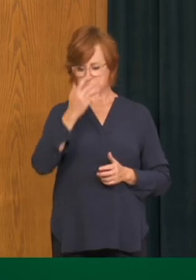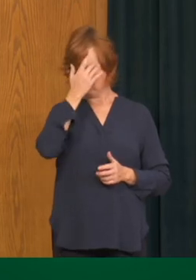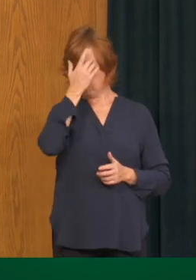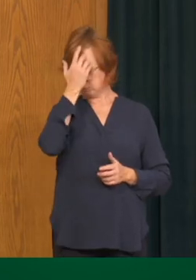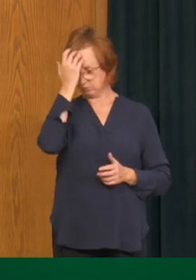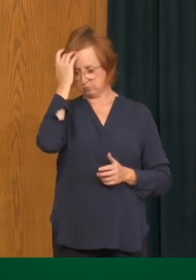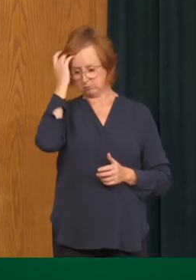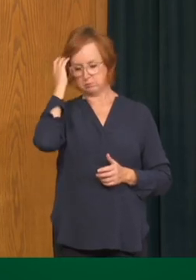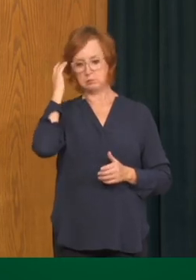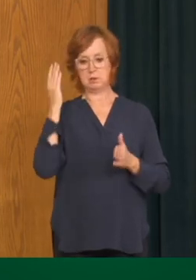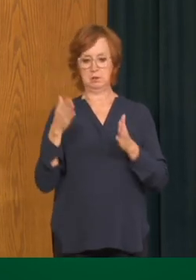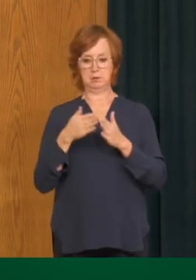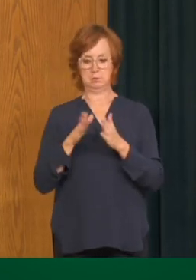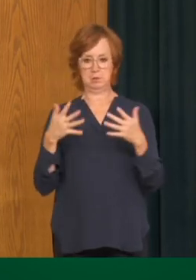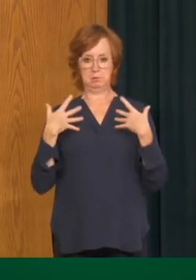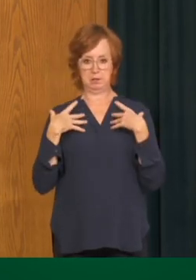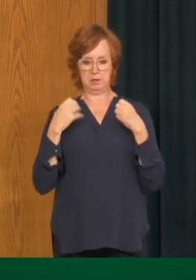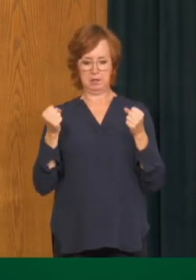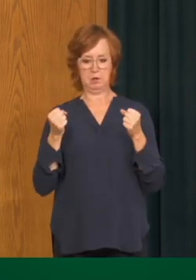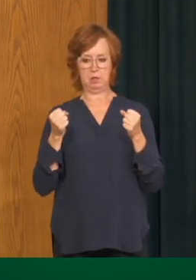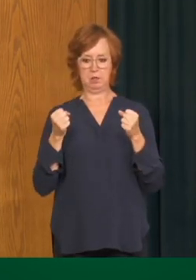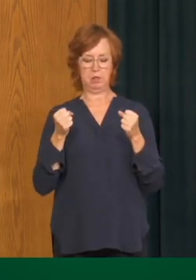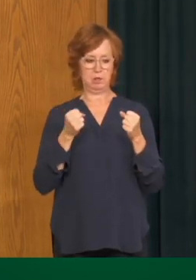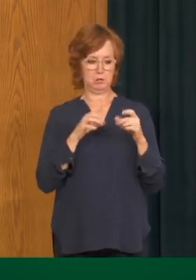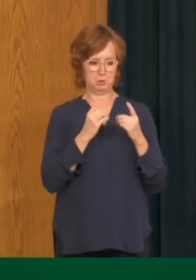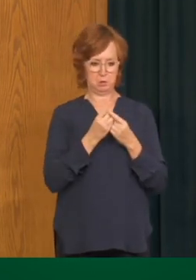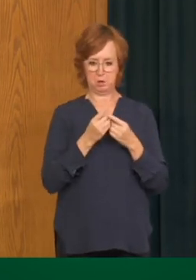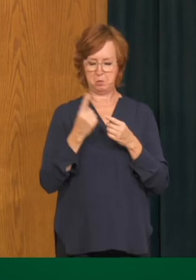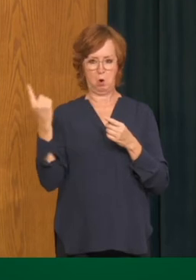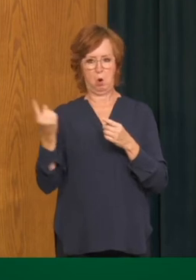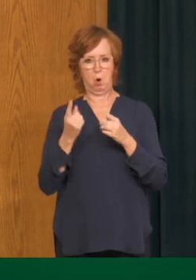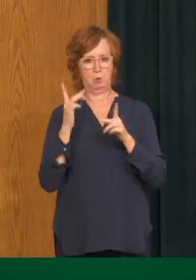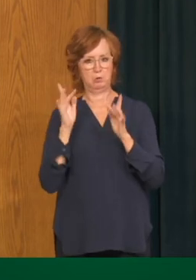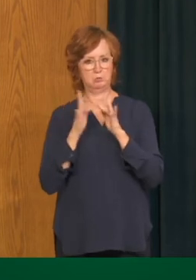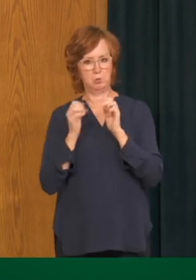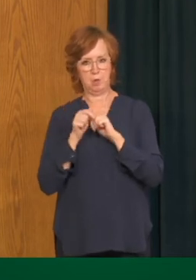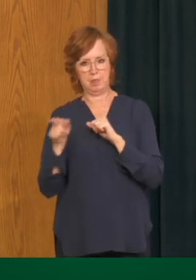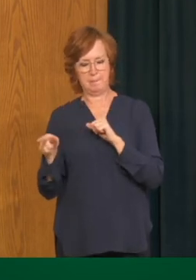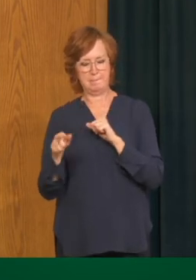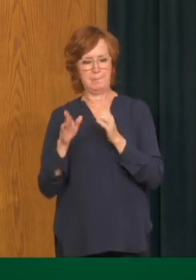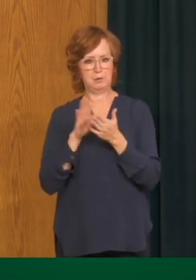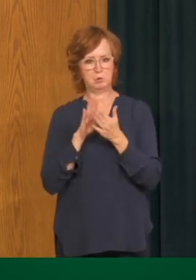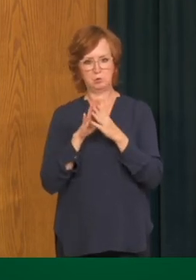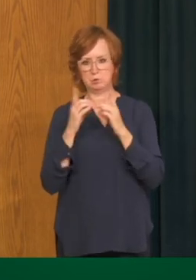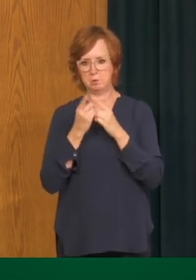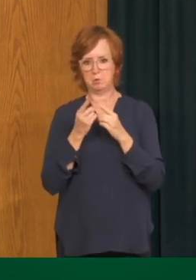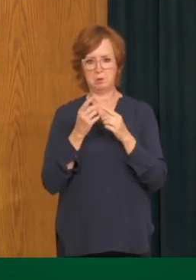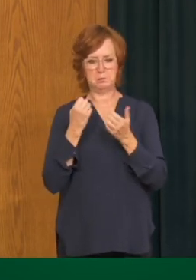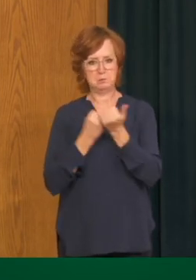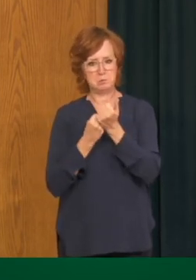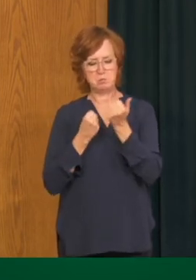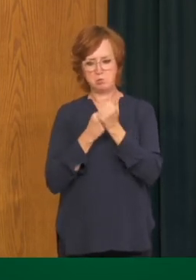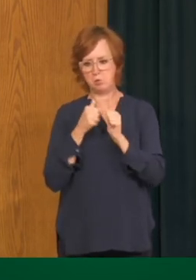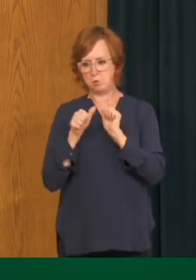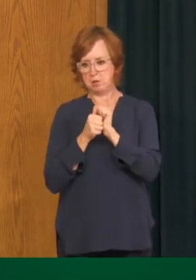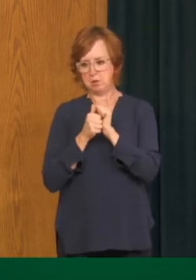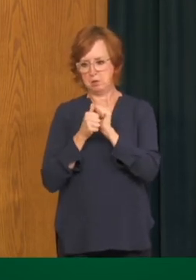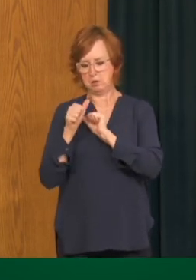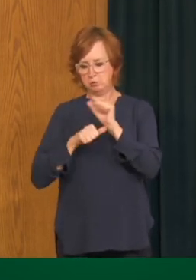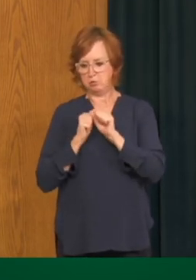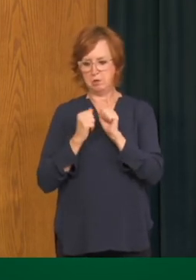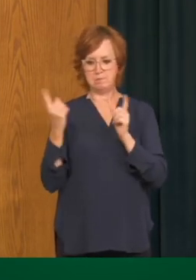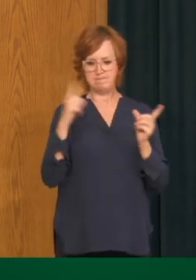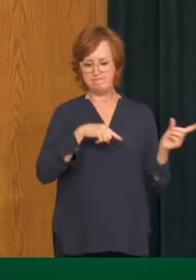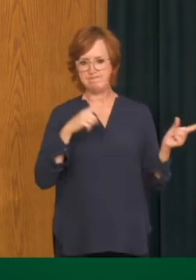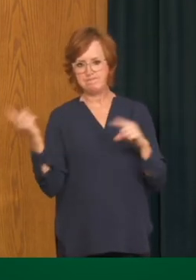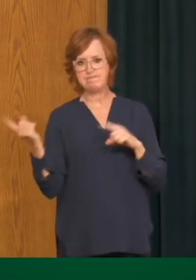nursing and other teams are in constant communication with school divisions to help them support with not just a safe school start, but also have